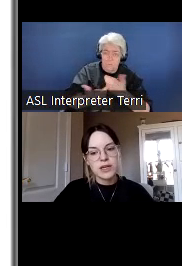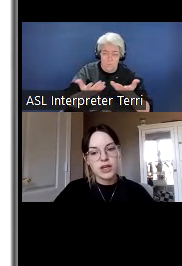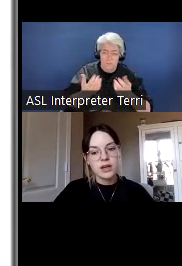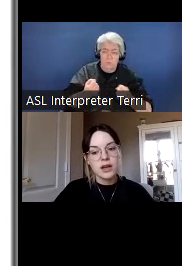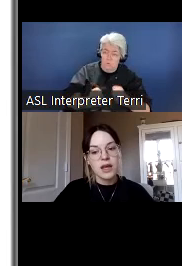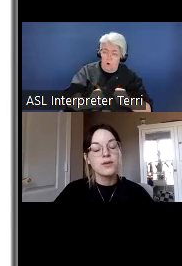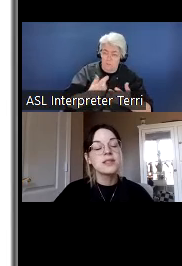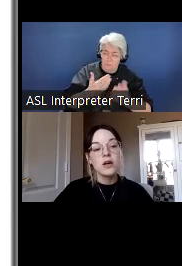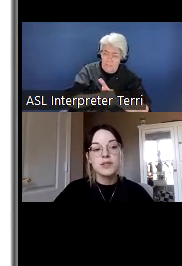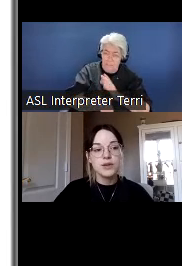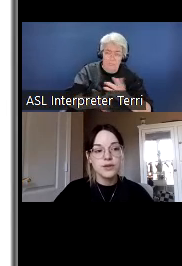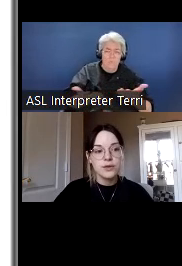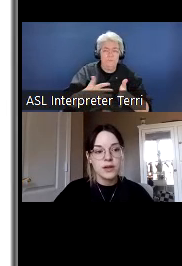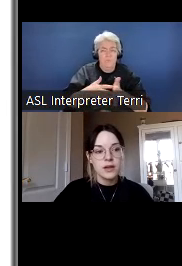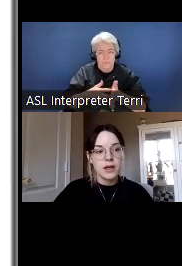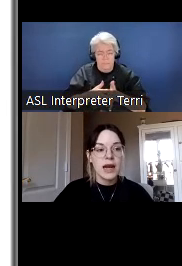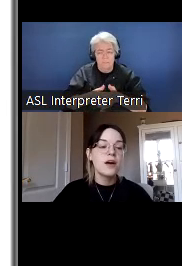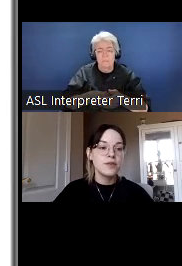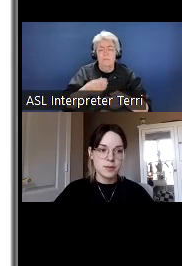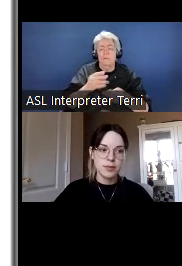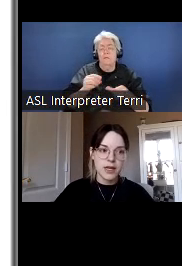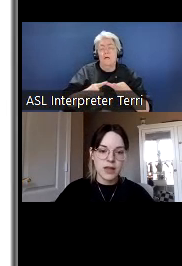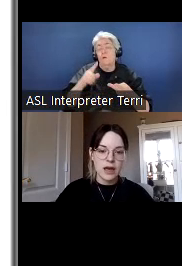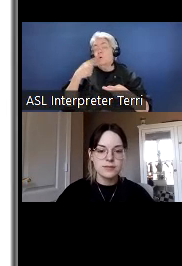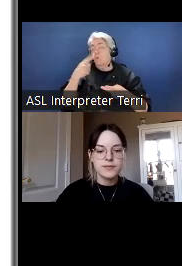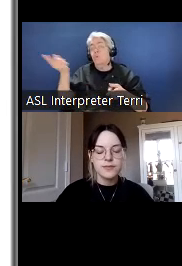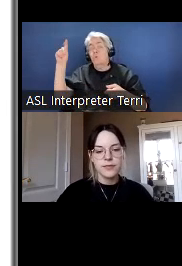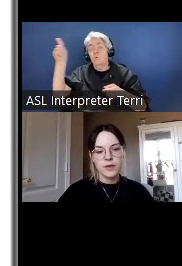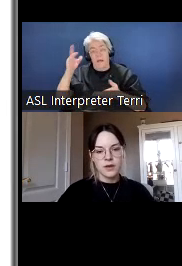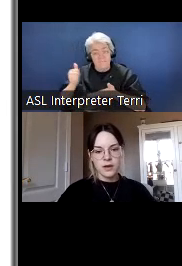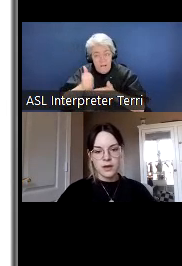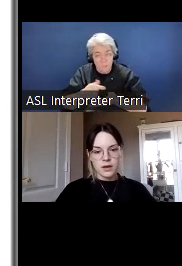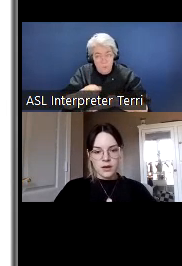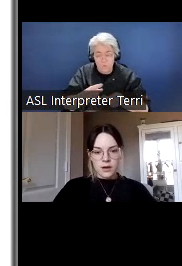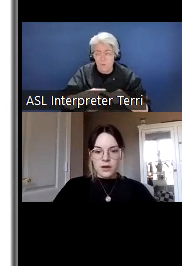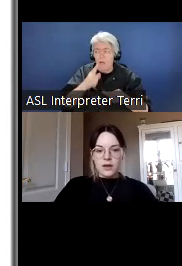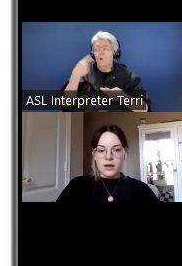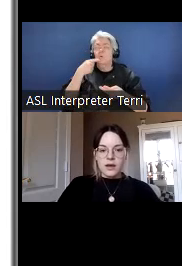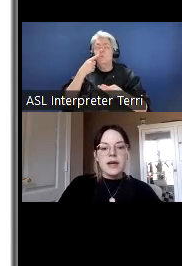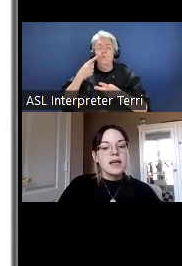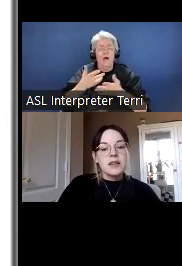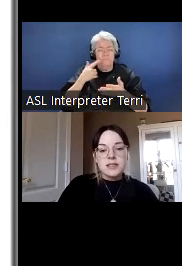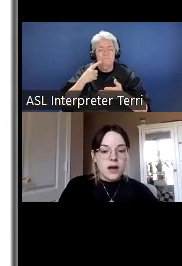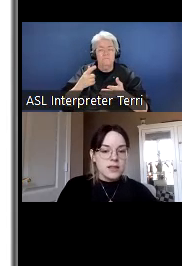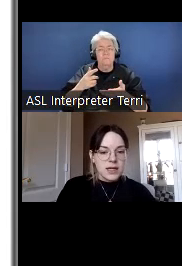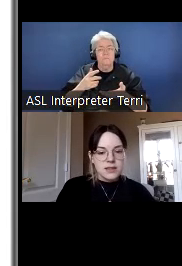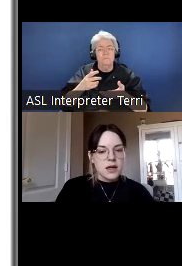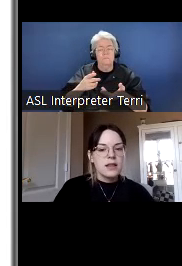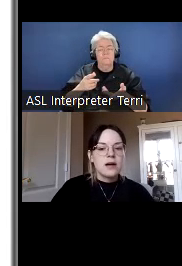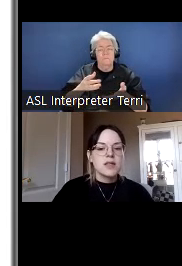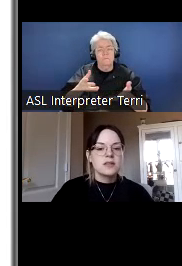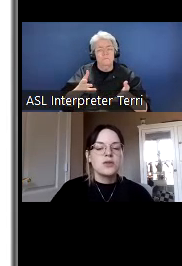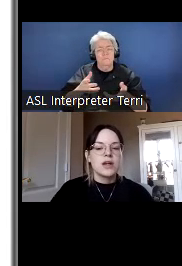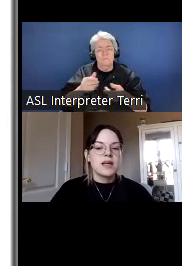financial situation, and who has helped you? And how have those people done that? Again, this